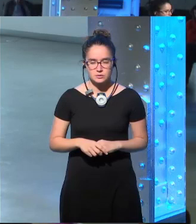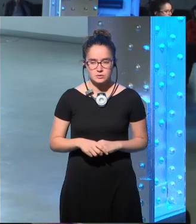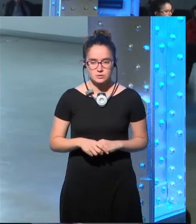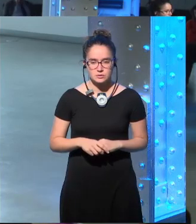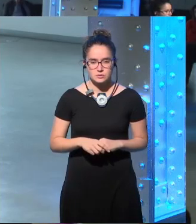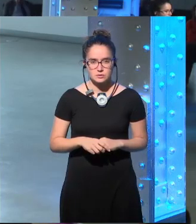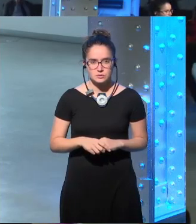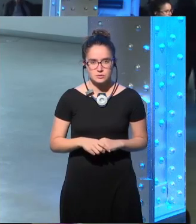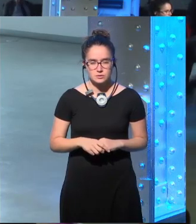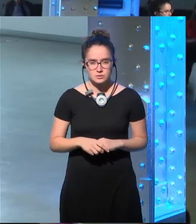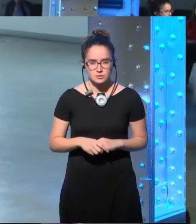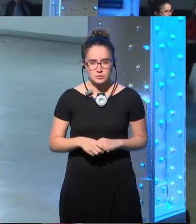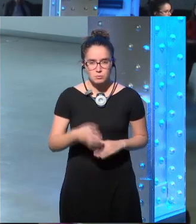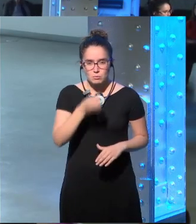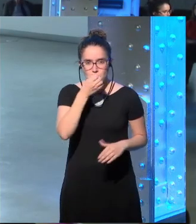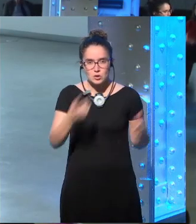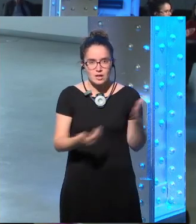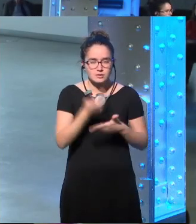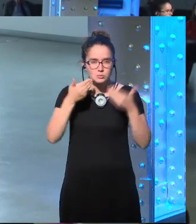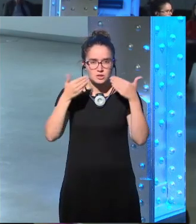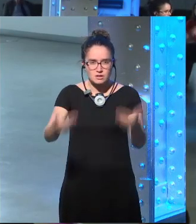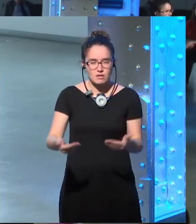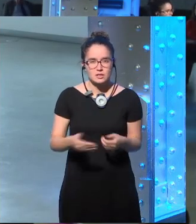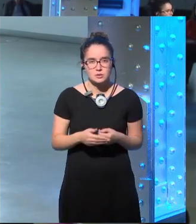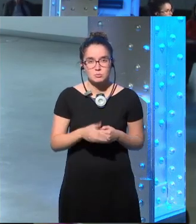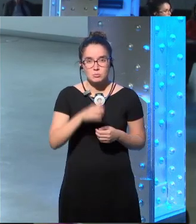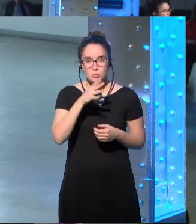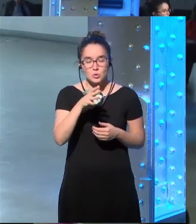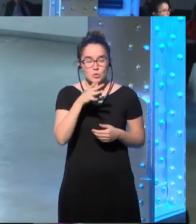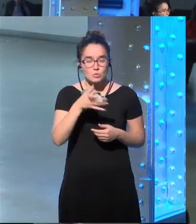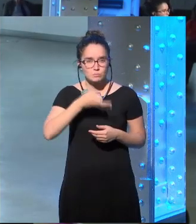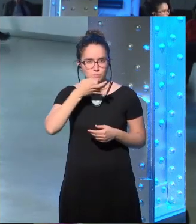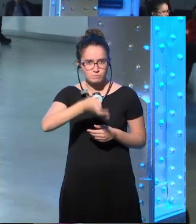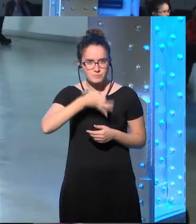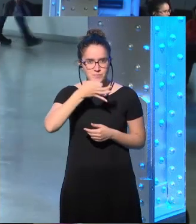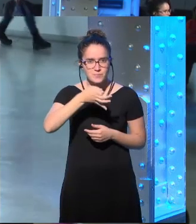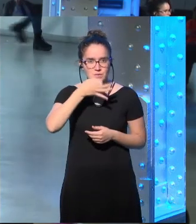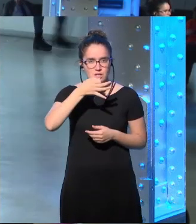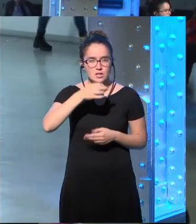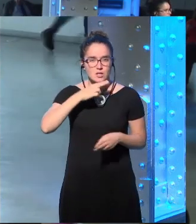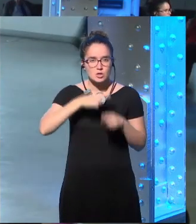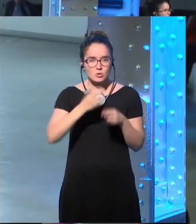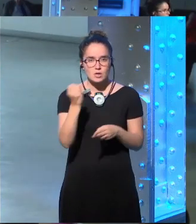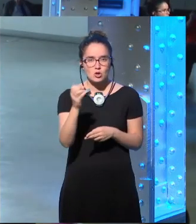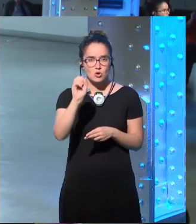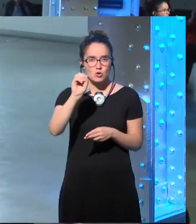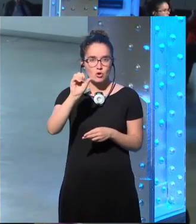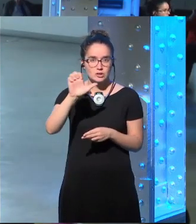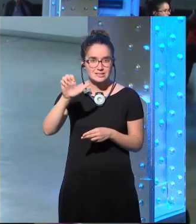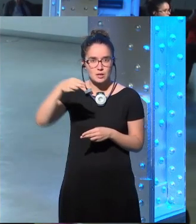Good morning, and thank you very much for your words. I'm José María Sanz Magallón, General Manager of Fundación